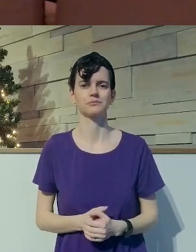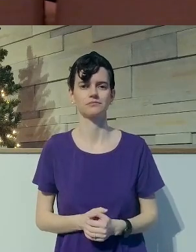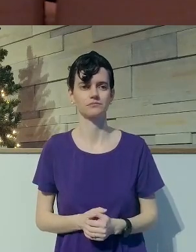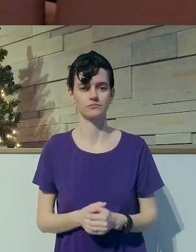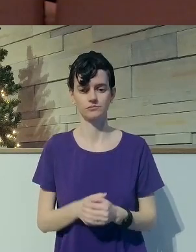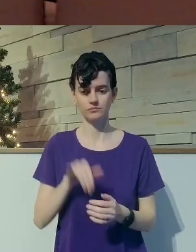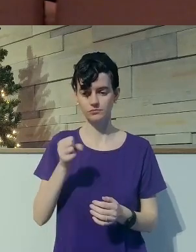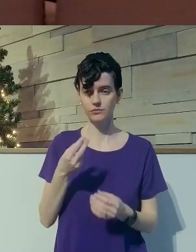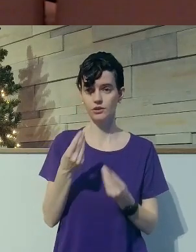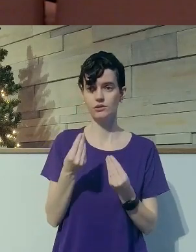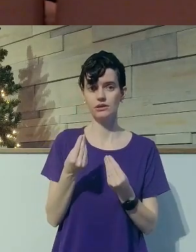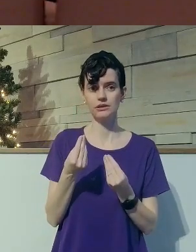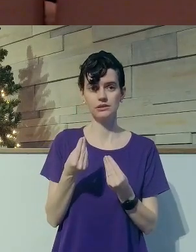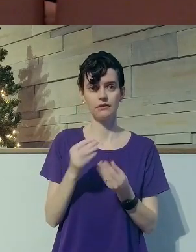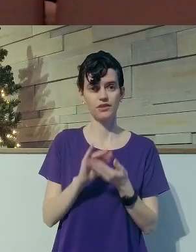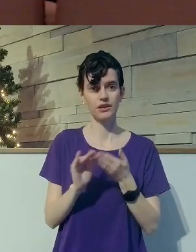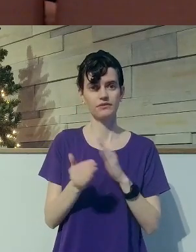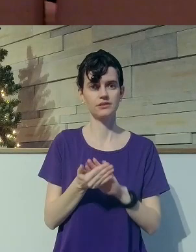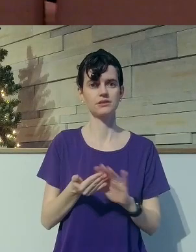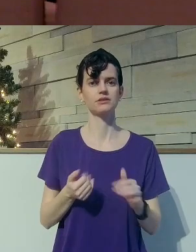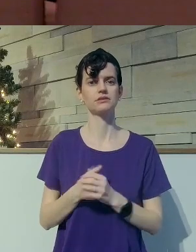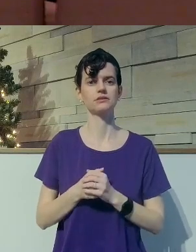And so what does Joseph do? He forgives.